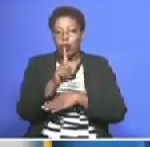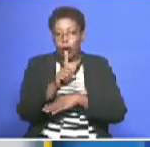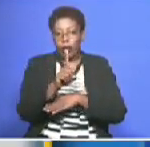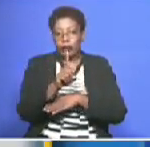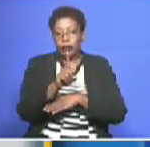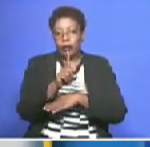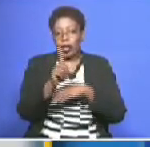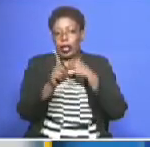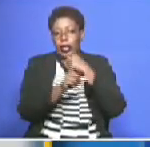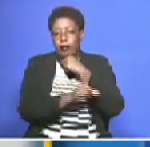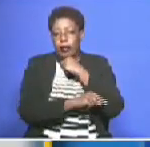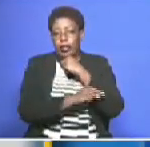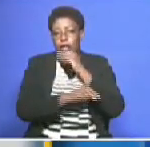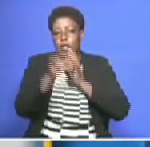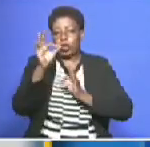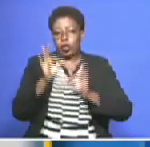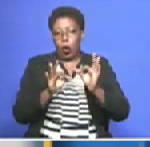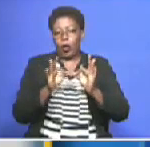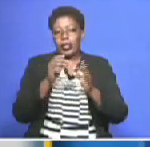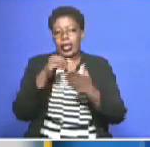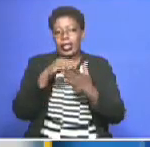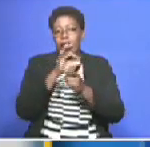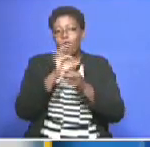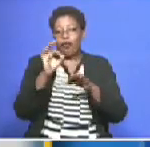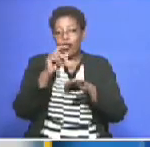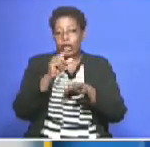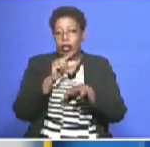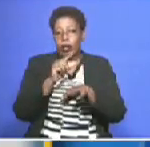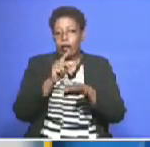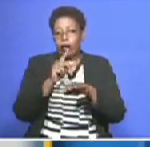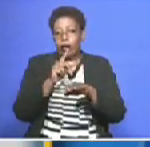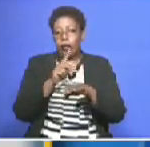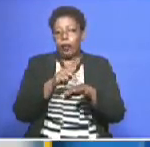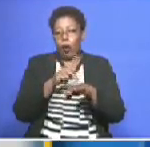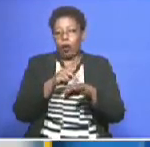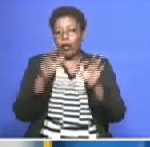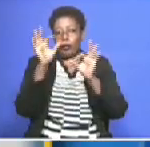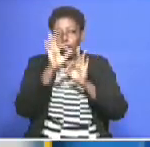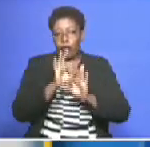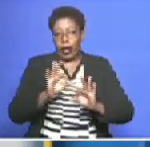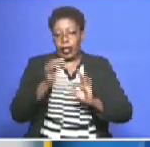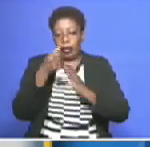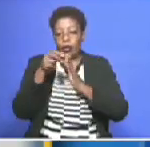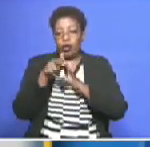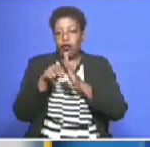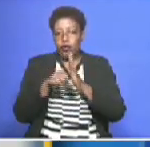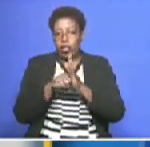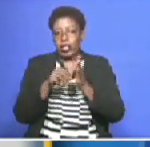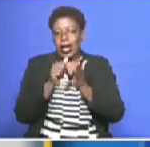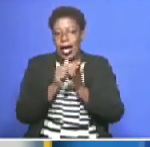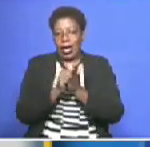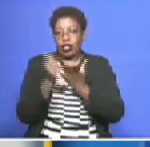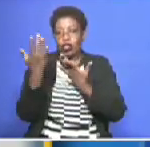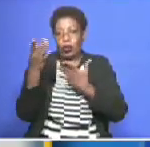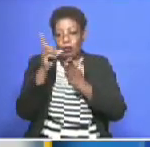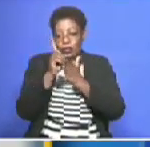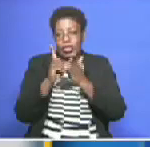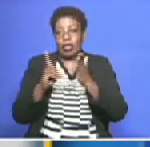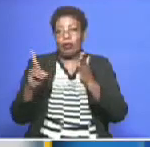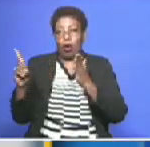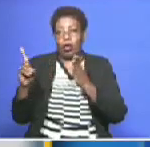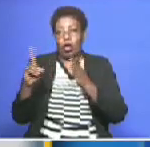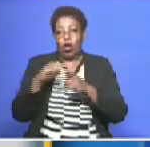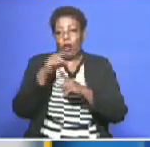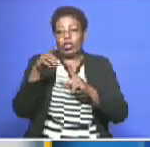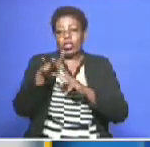and convicted before a magistrate's court in Freeport on Friday on an immigration act. The woman was awaiting deportation when she